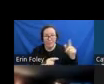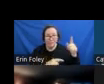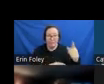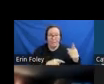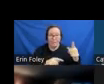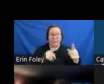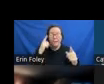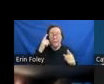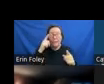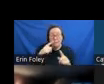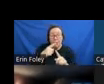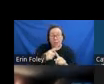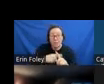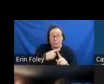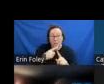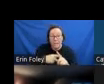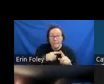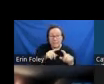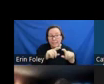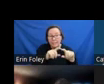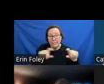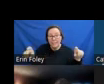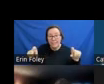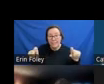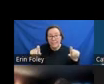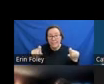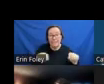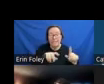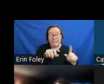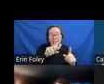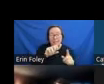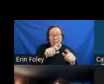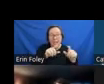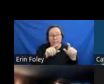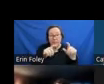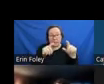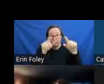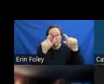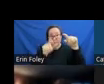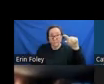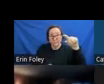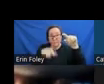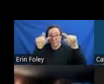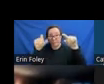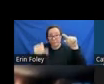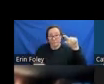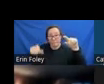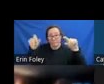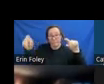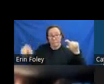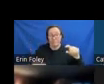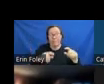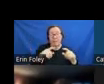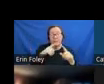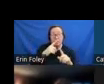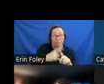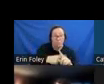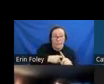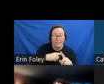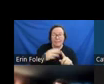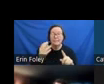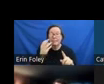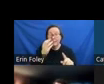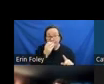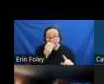elements in the housing equation a column. And the column is, each column is comprised of